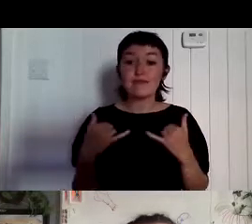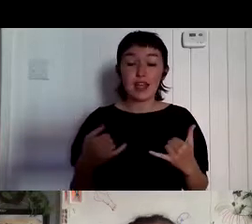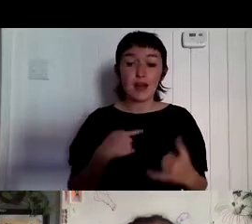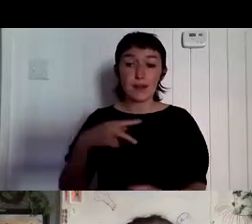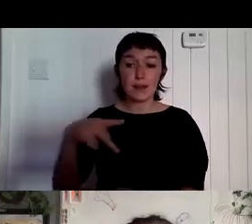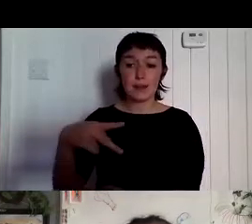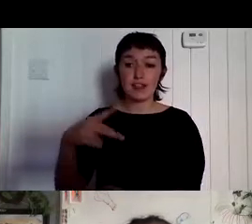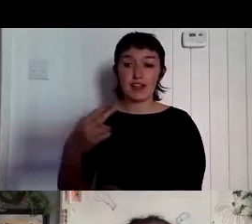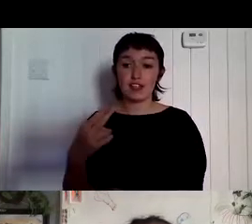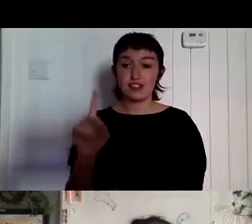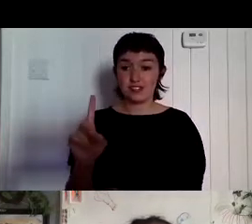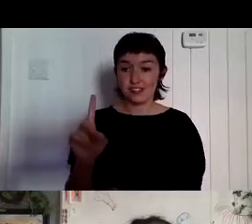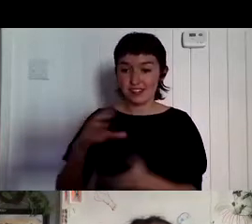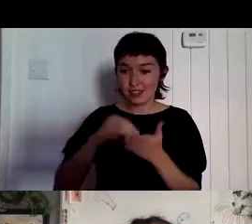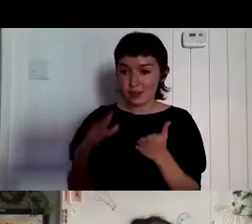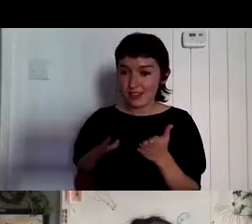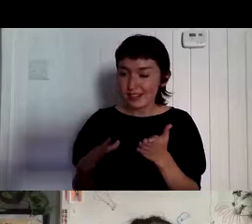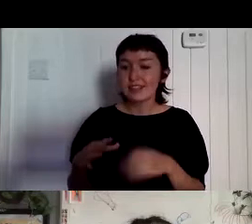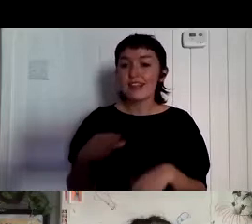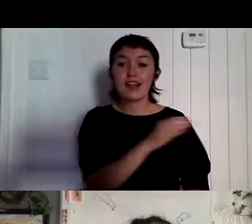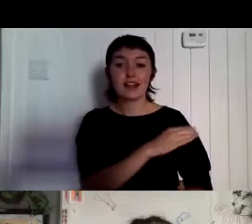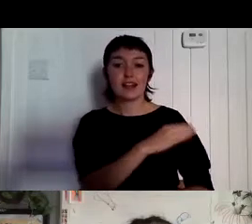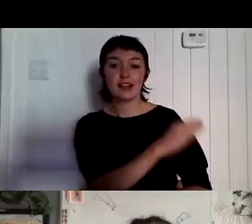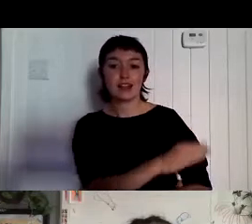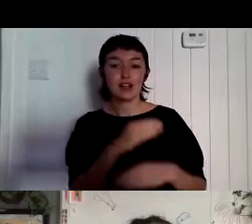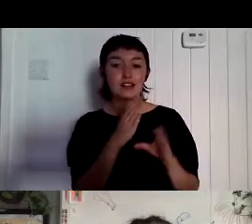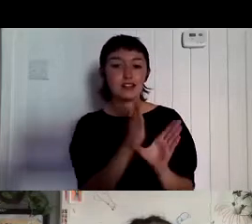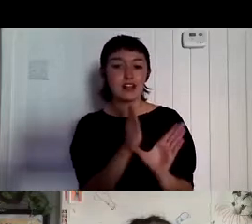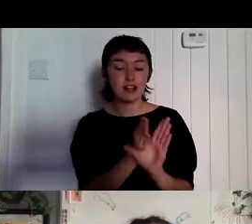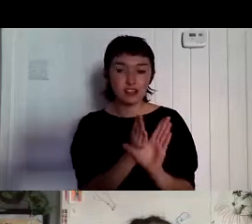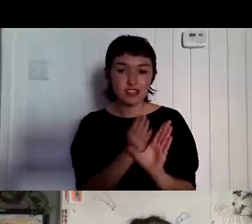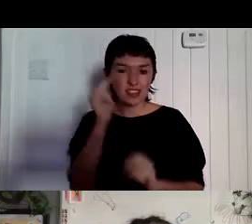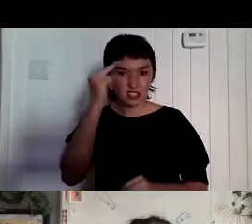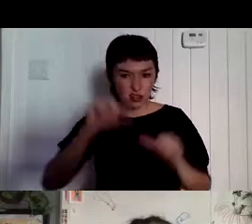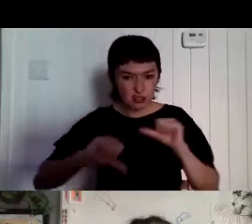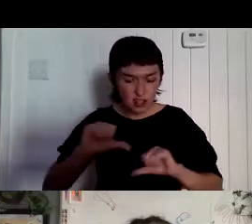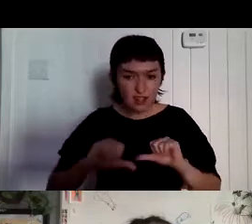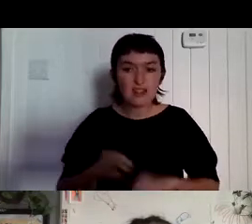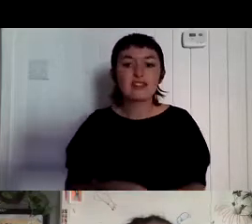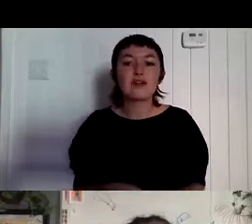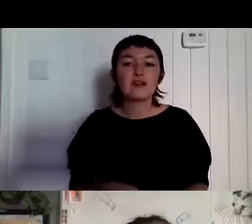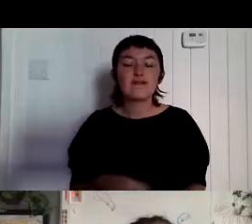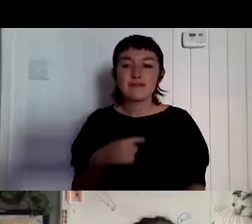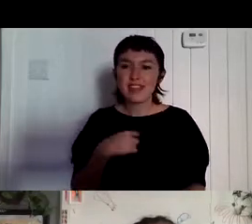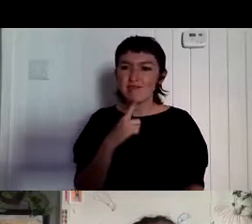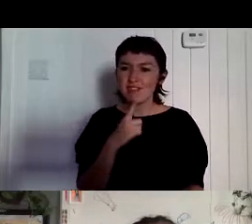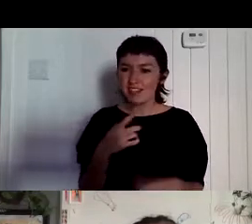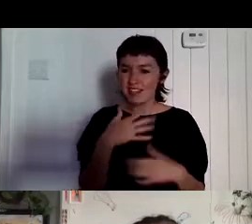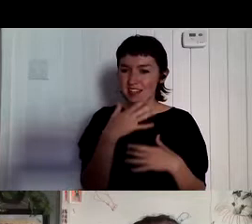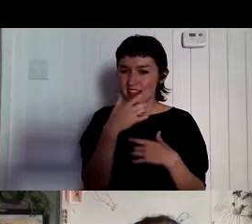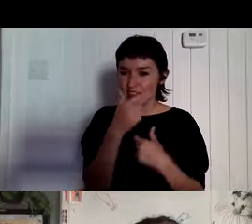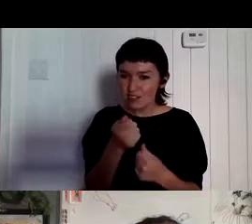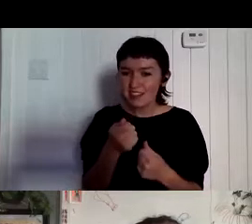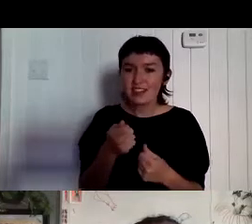in neuropsychology. So that's where the neuro comes in for me, because I'm really interested in the relationships between the brain